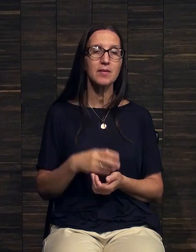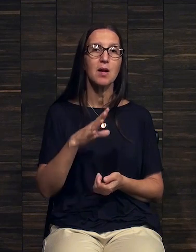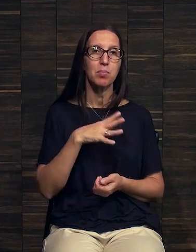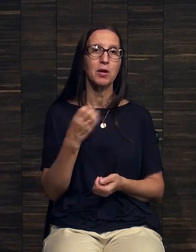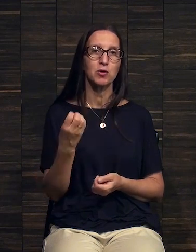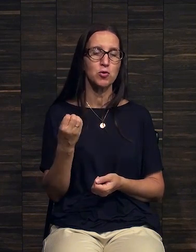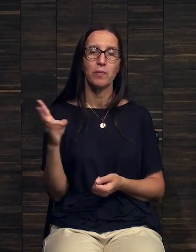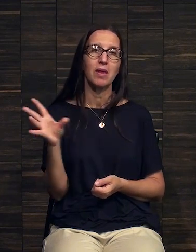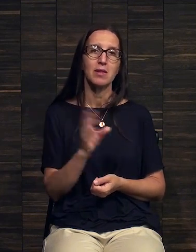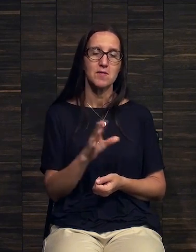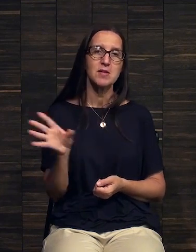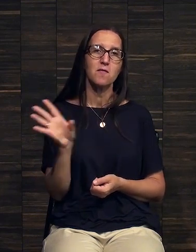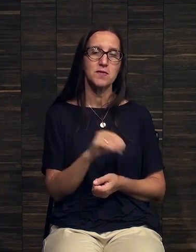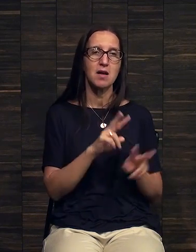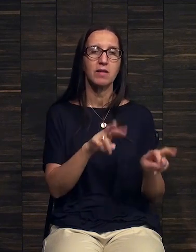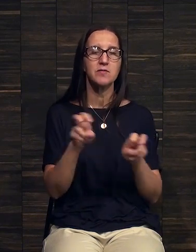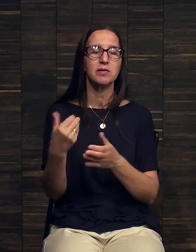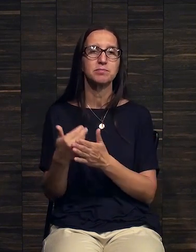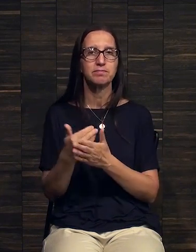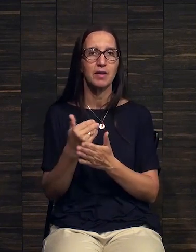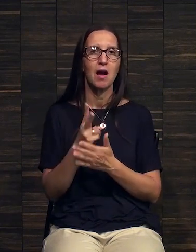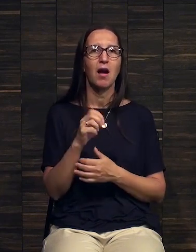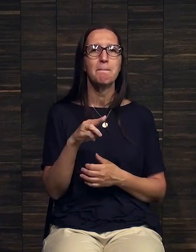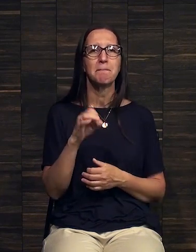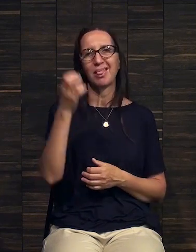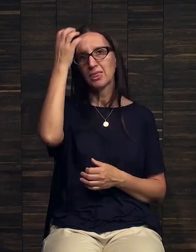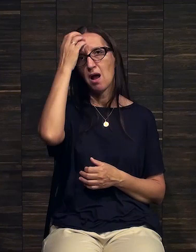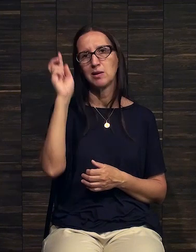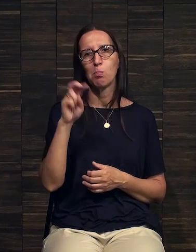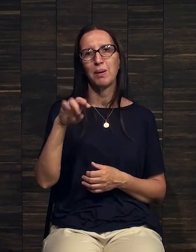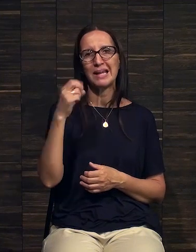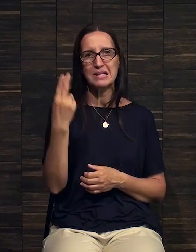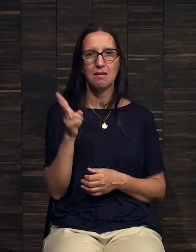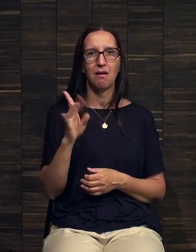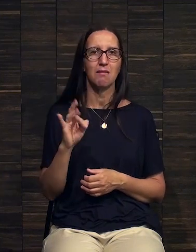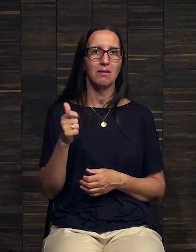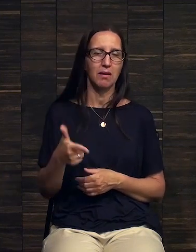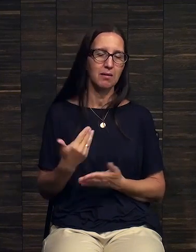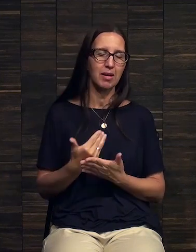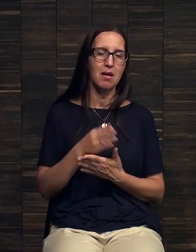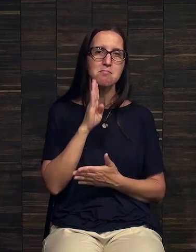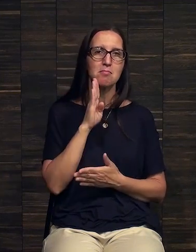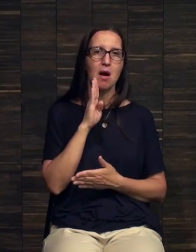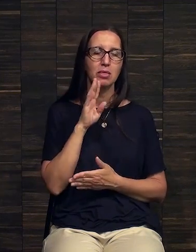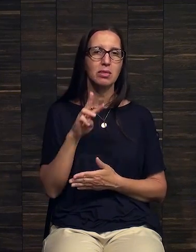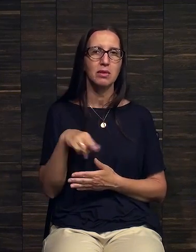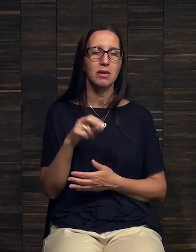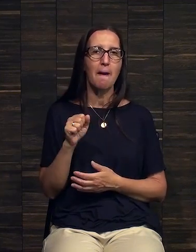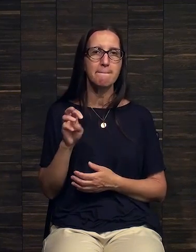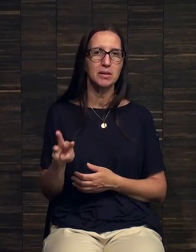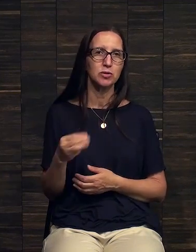nowadays. The most by all. Captain Blitzkrieg, Madam, I don't know,